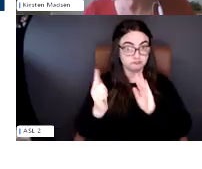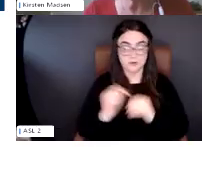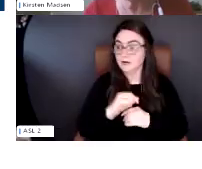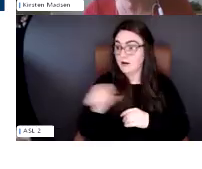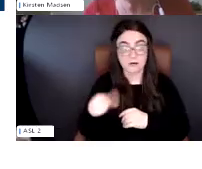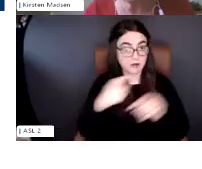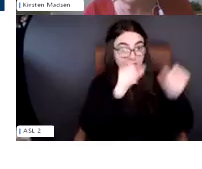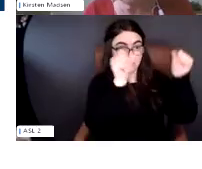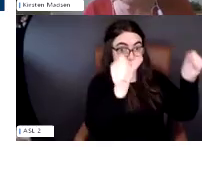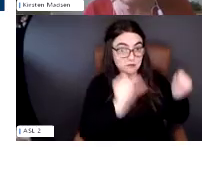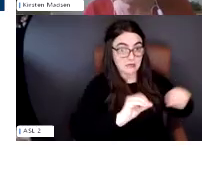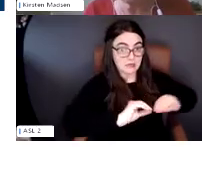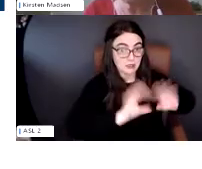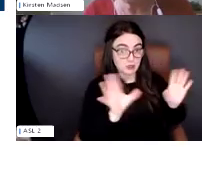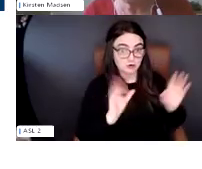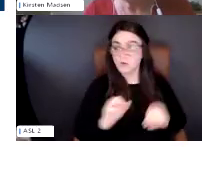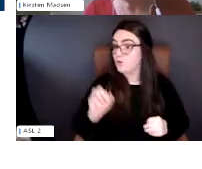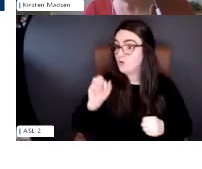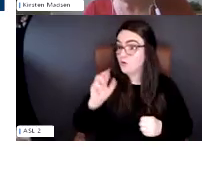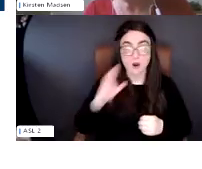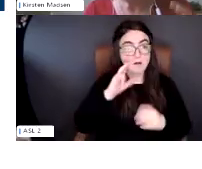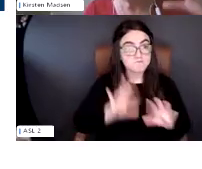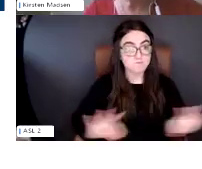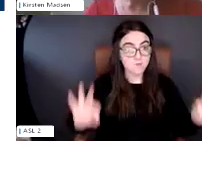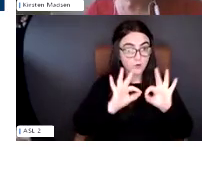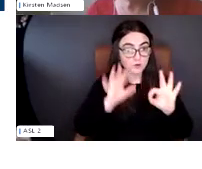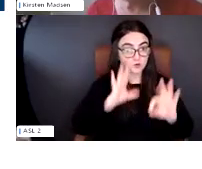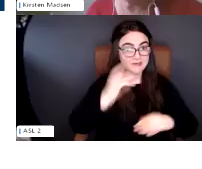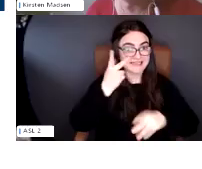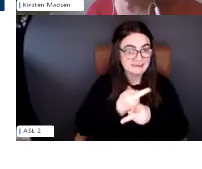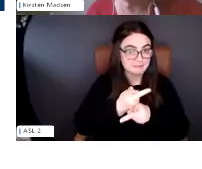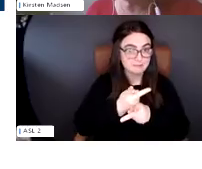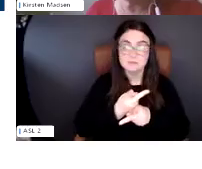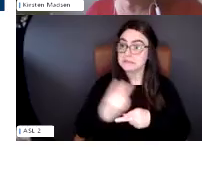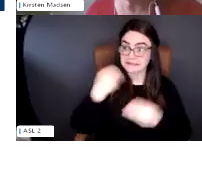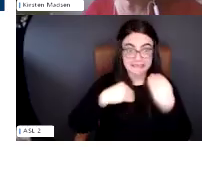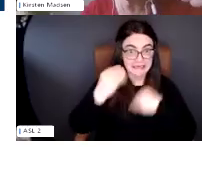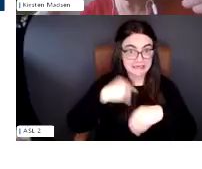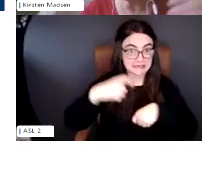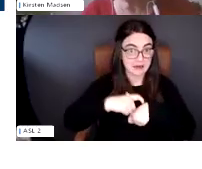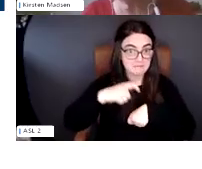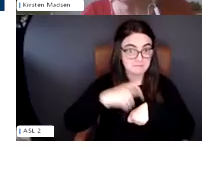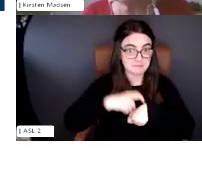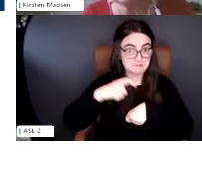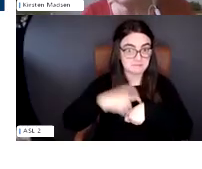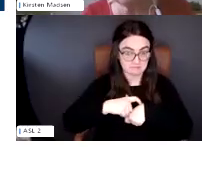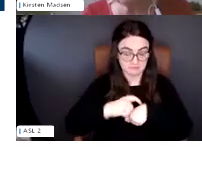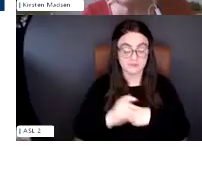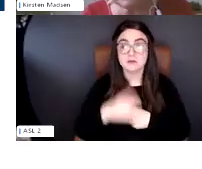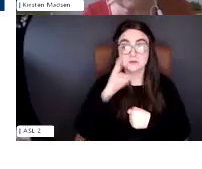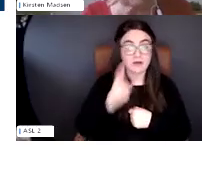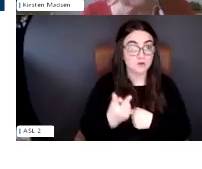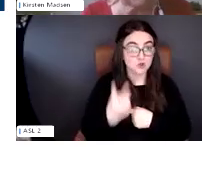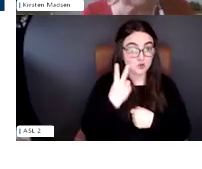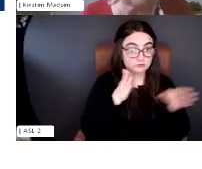importance of dining time slots so that there's 2 dining time slots. When a second group comes in, that they